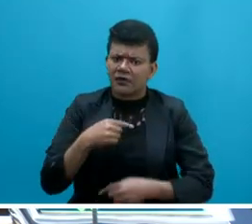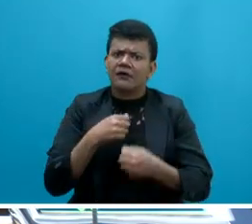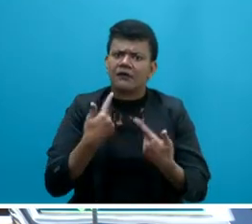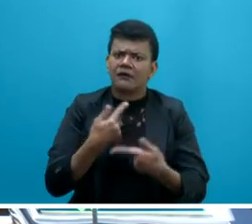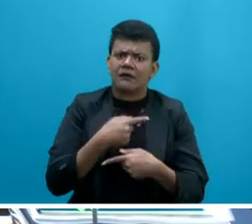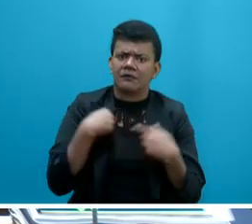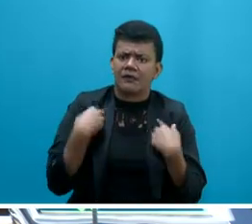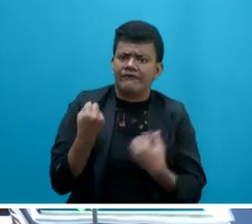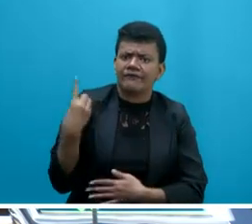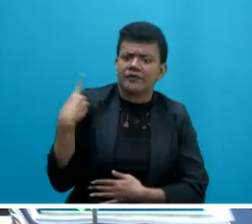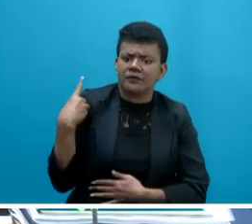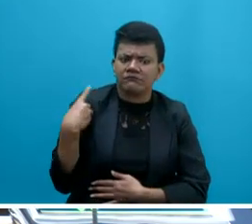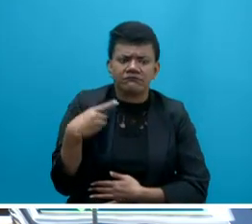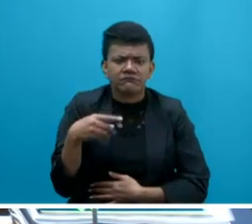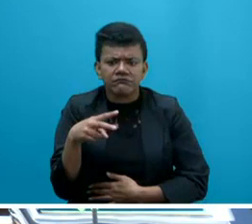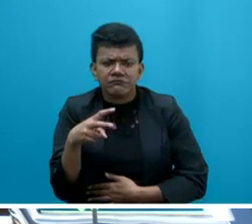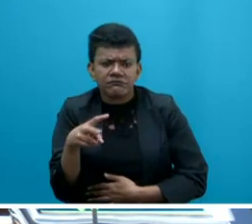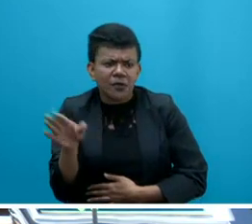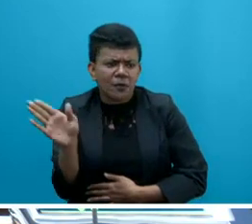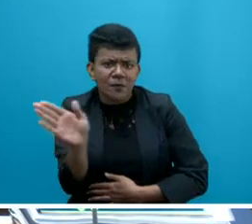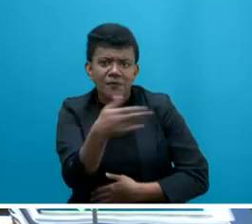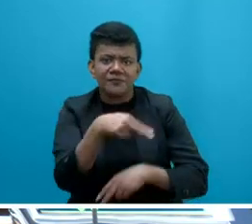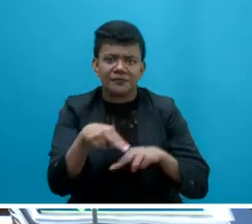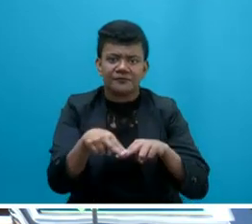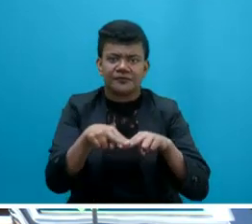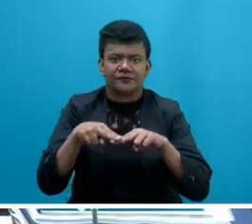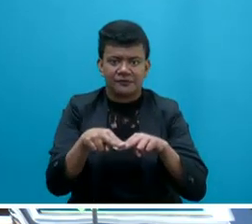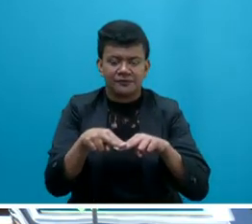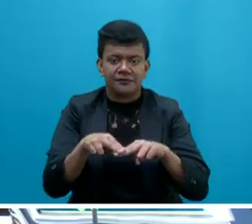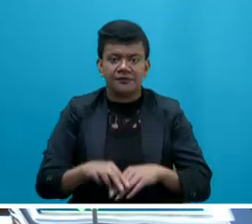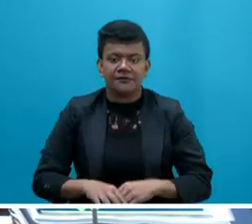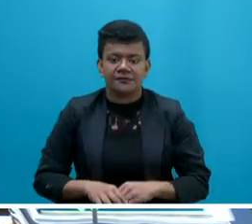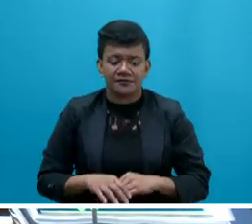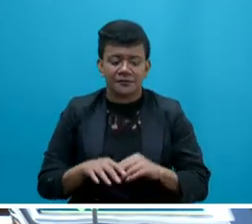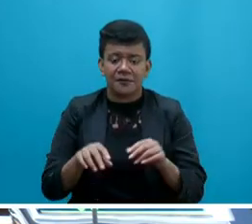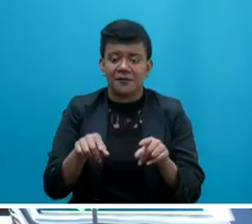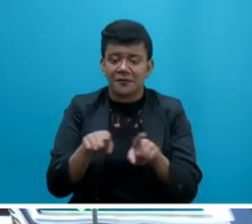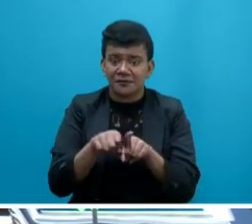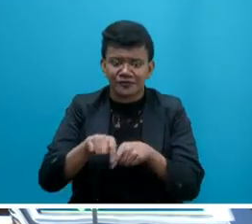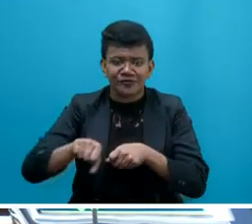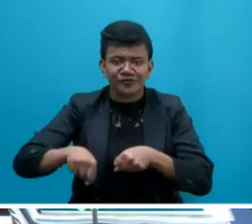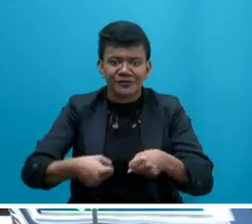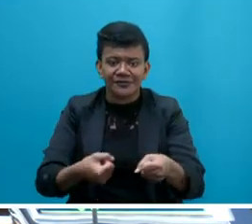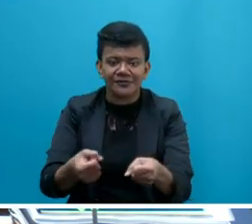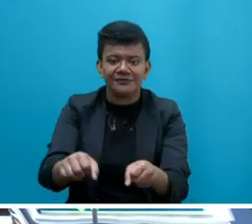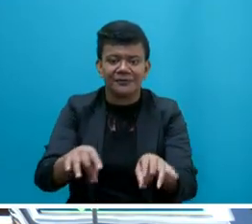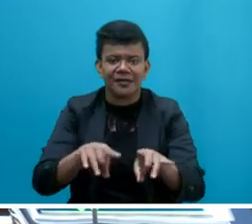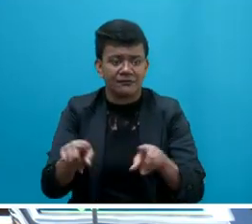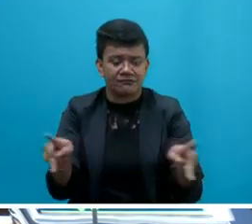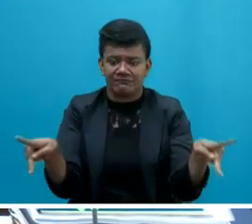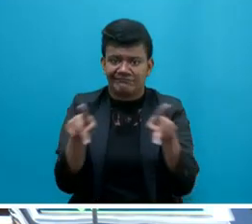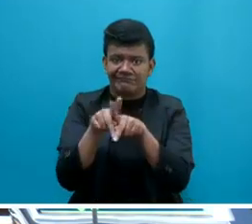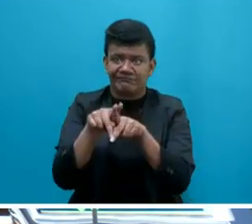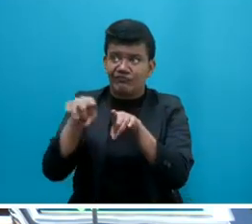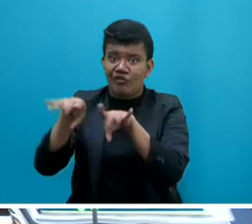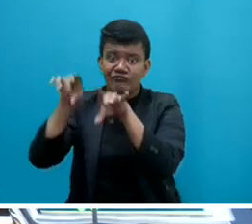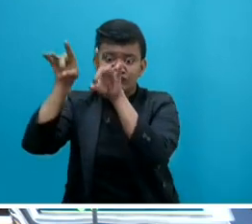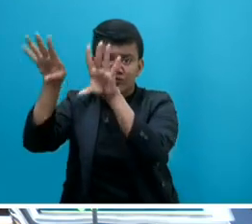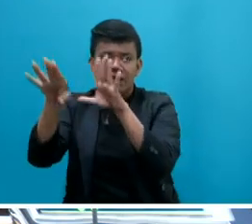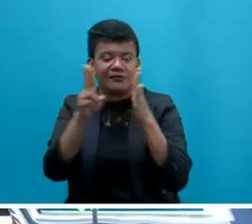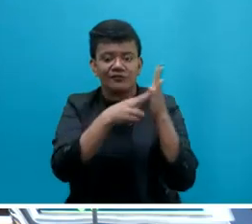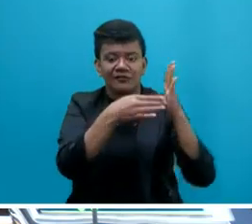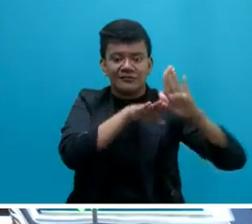all Fijians. Let me say, Mr. Speaker, sir, that our strategic defense partnerships with Australia, New Zealand, China, Indonesia,